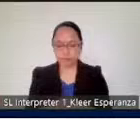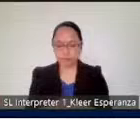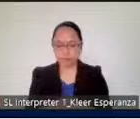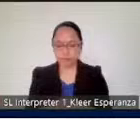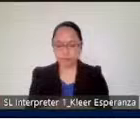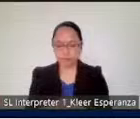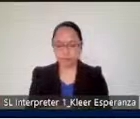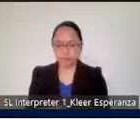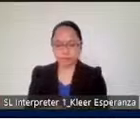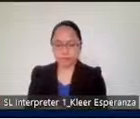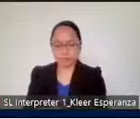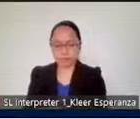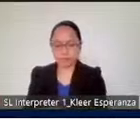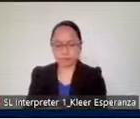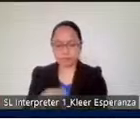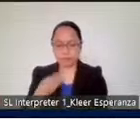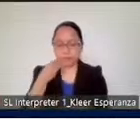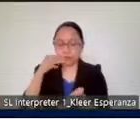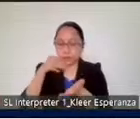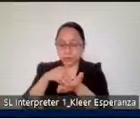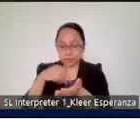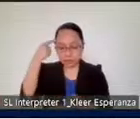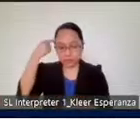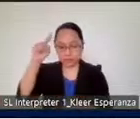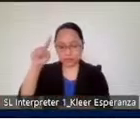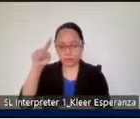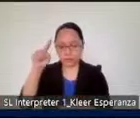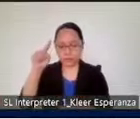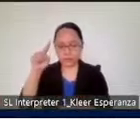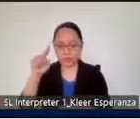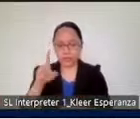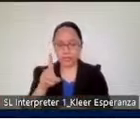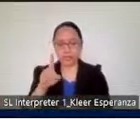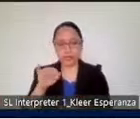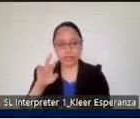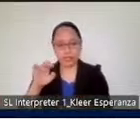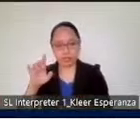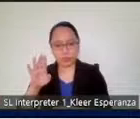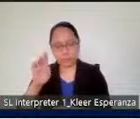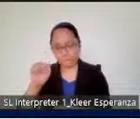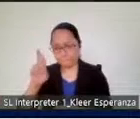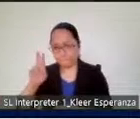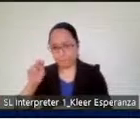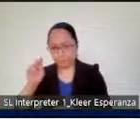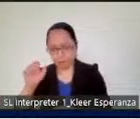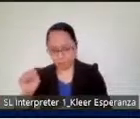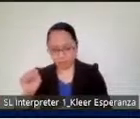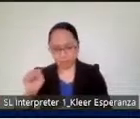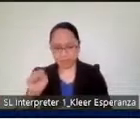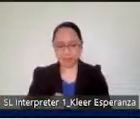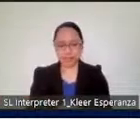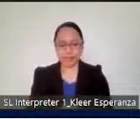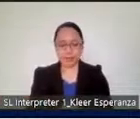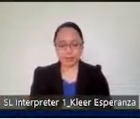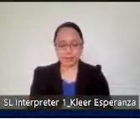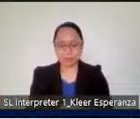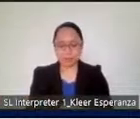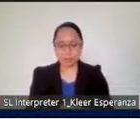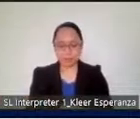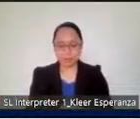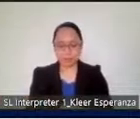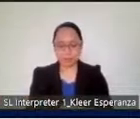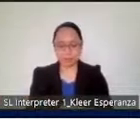in Kabunian, which is interpreted as God or the congregation of spirits. The ugayam is an